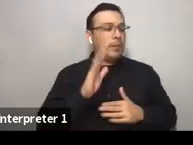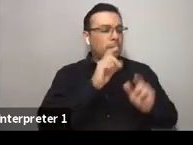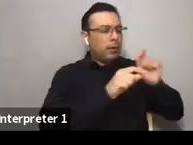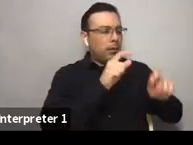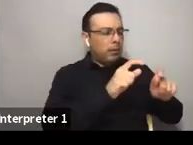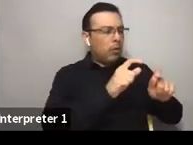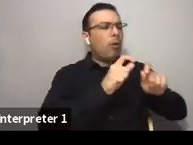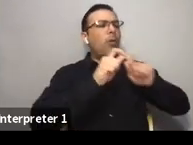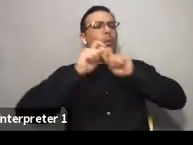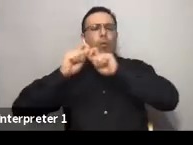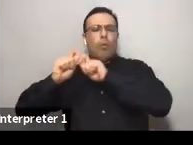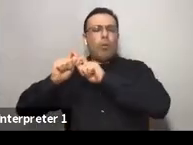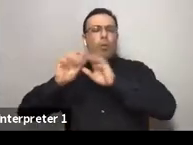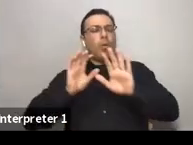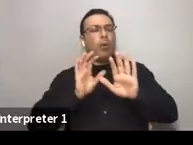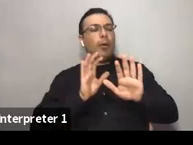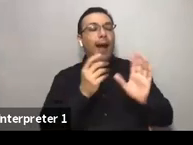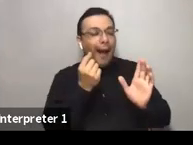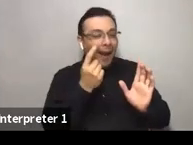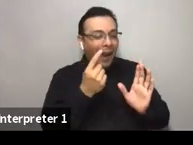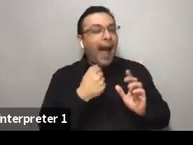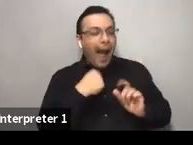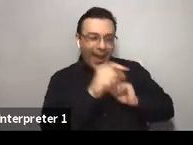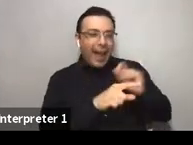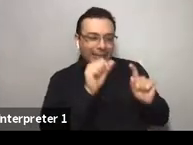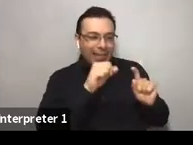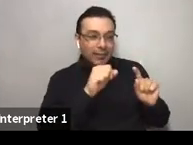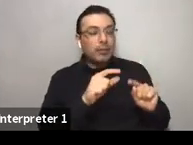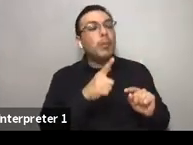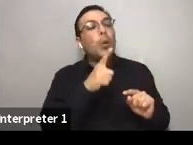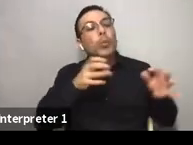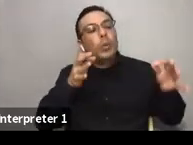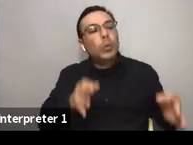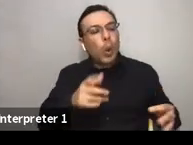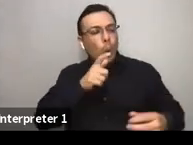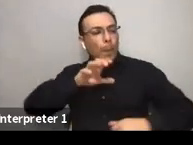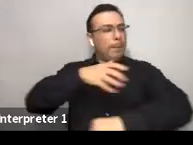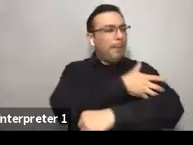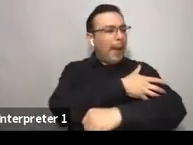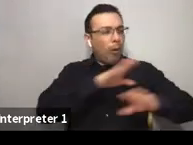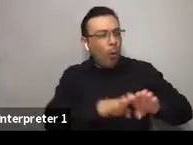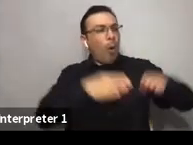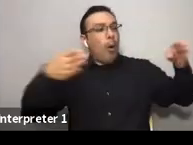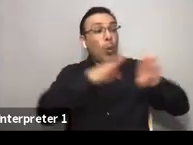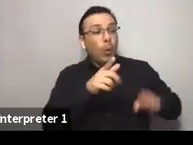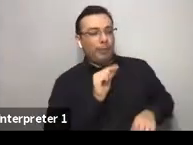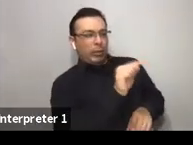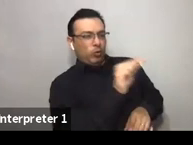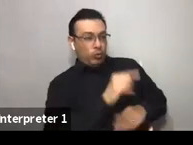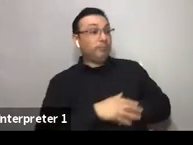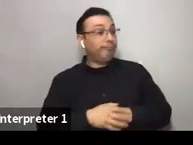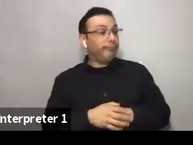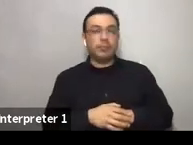of empowerment and ownership over their information and the ability to make decisions about it. And then this next